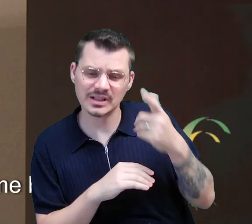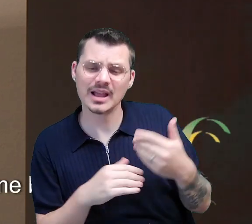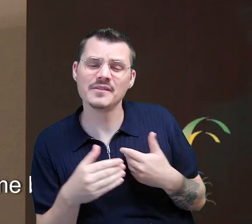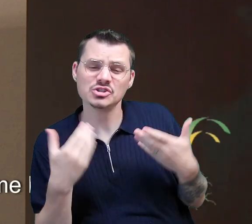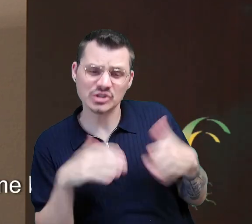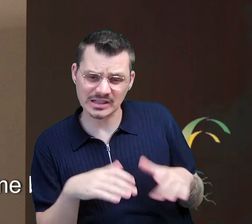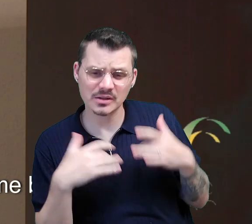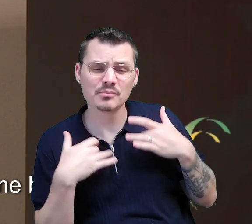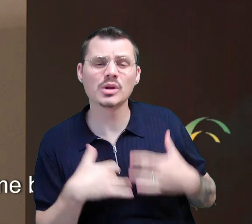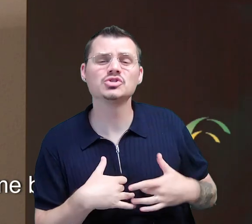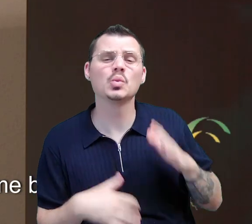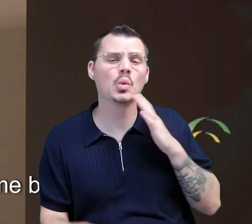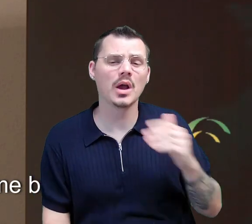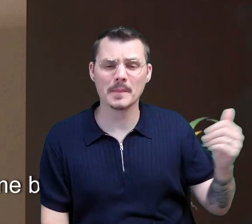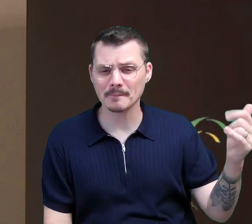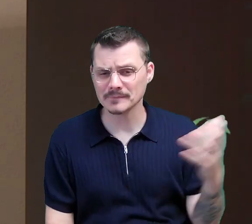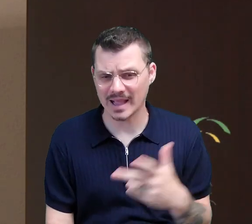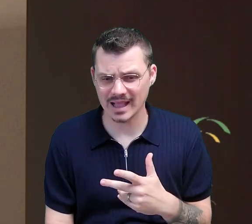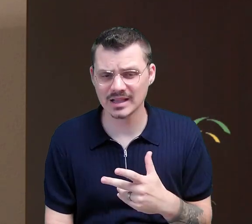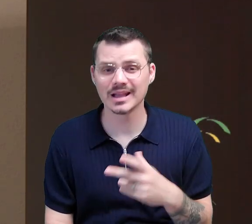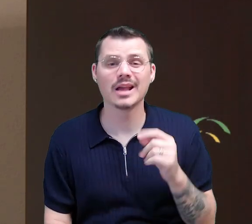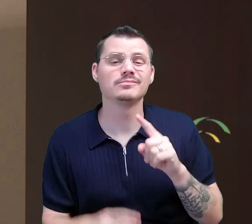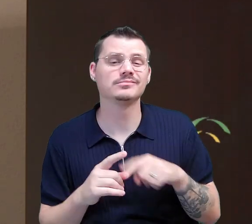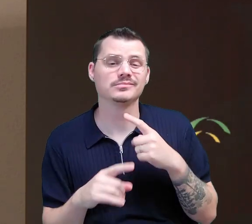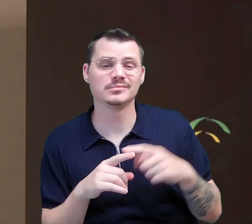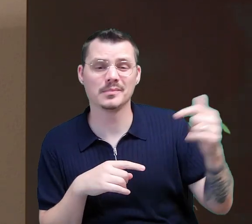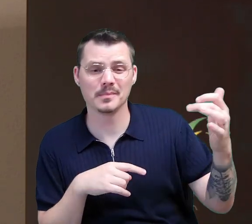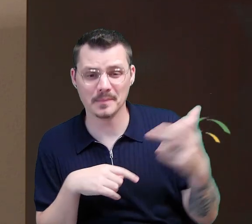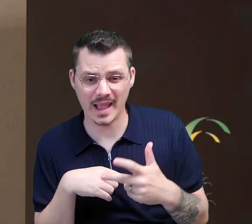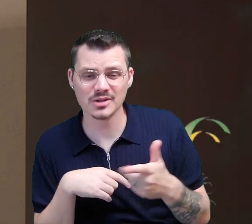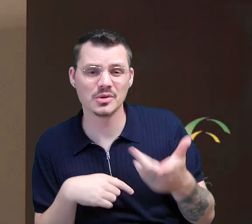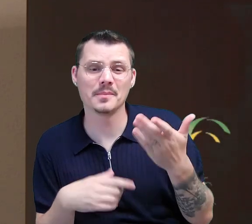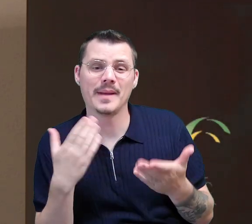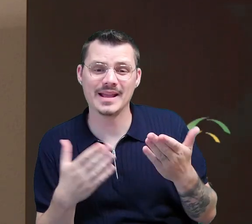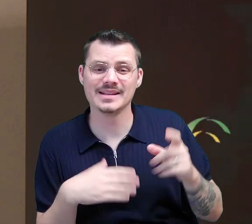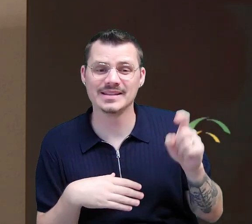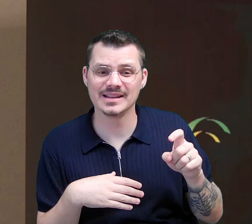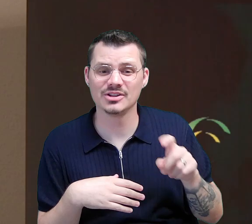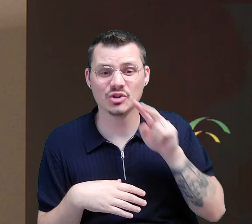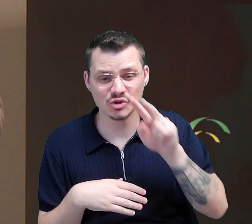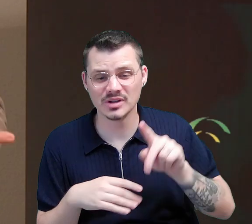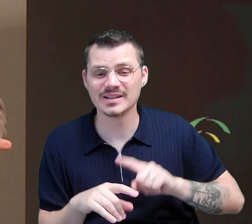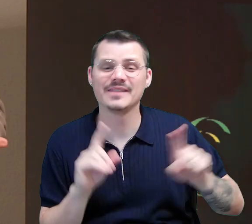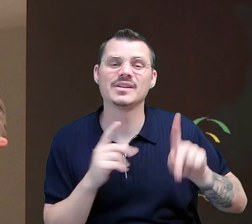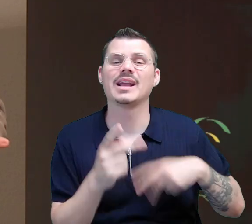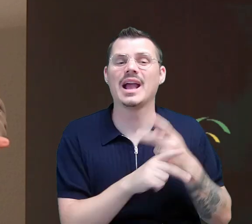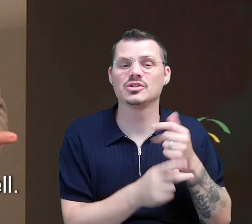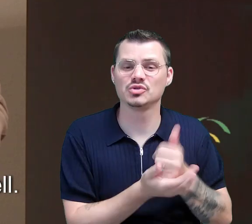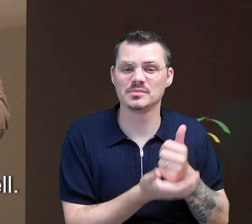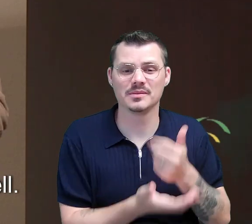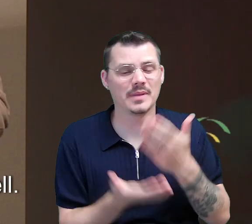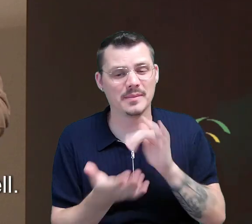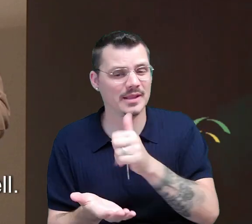there is a chance depression will come back, and when it comes back, you might need to look into different treatments.